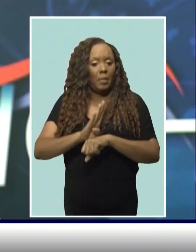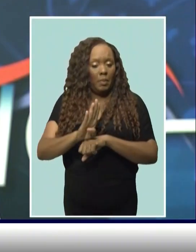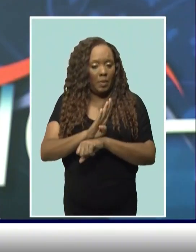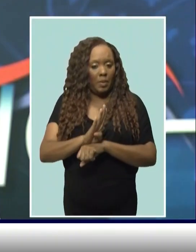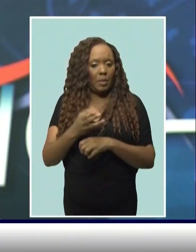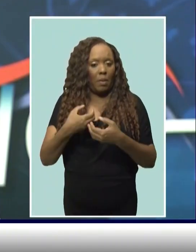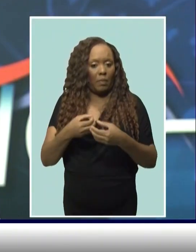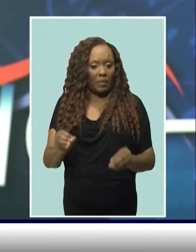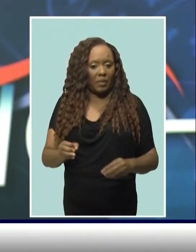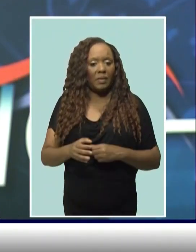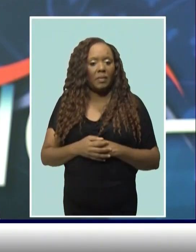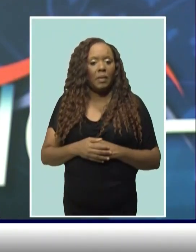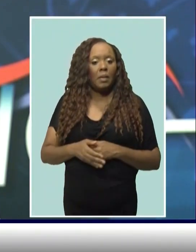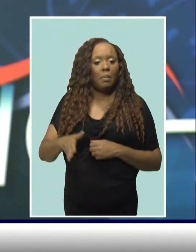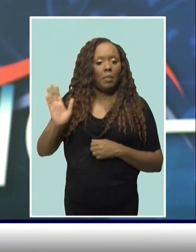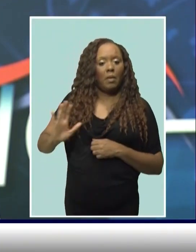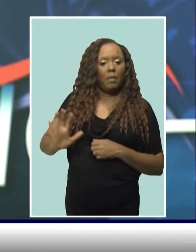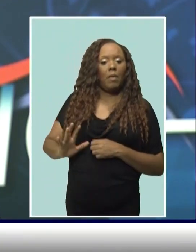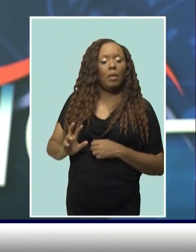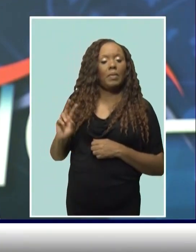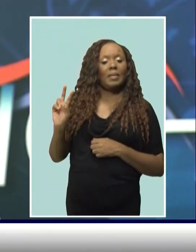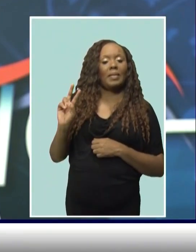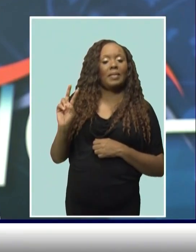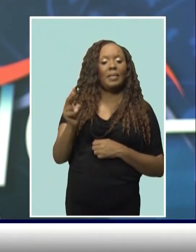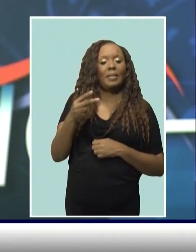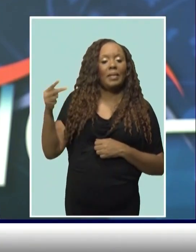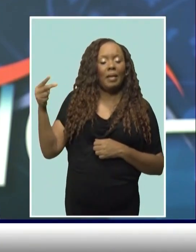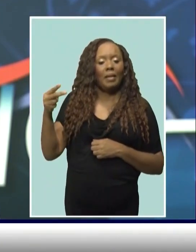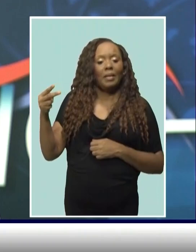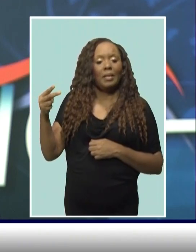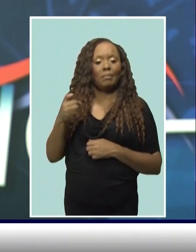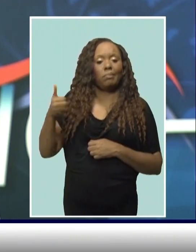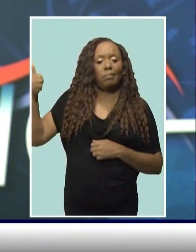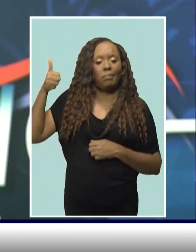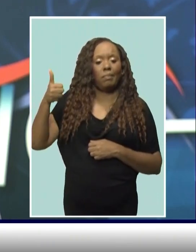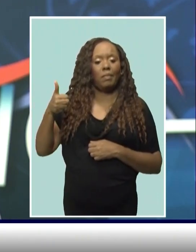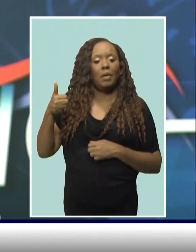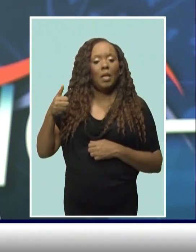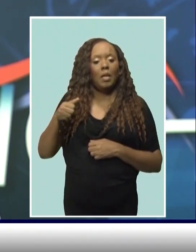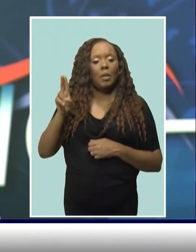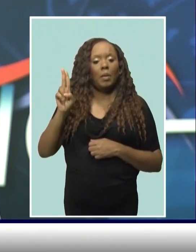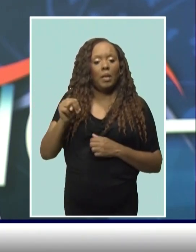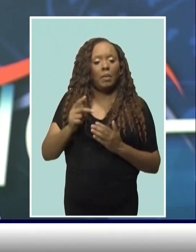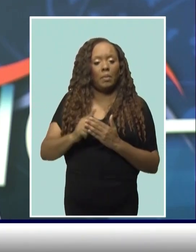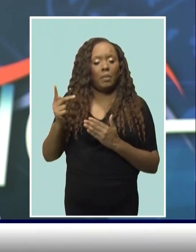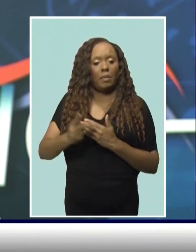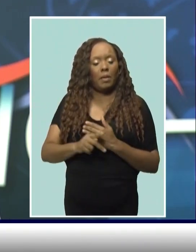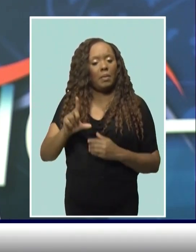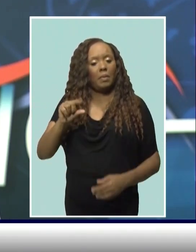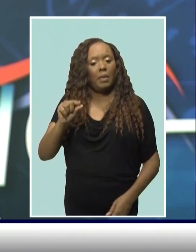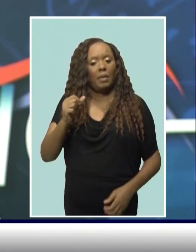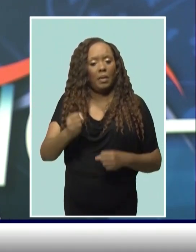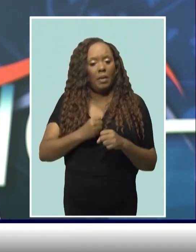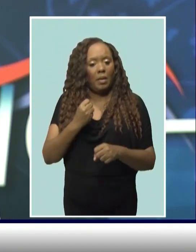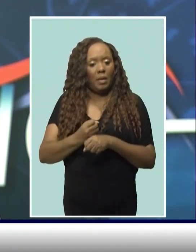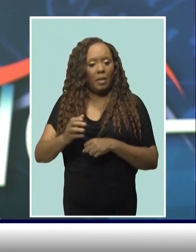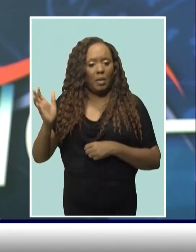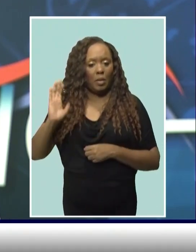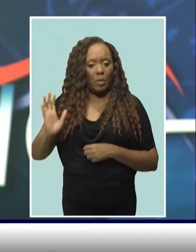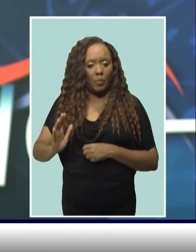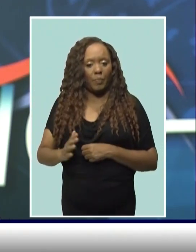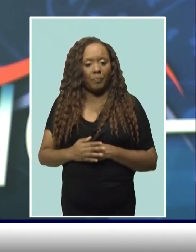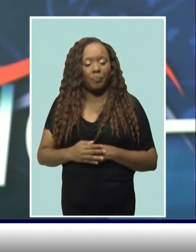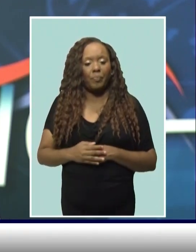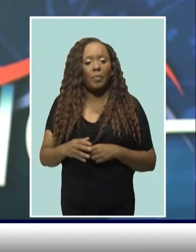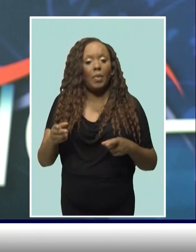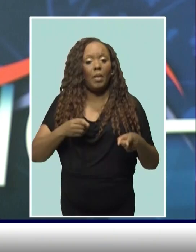second in charge at the United Nations Development Program about 20 years ago. Meanwhile, Director General Muller says an agreement has